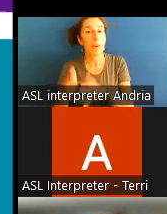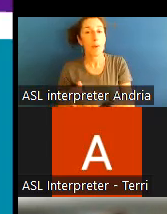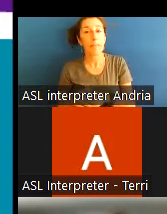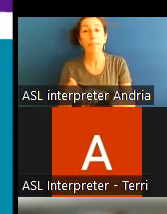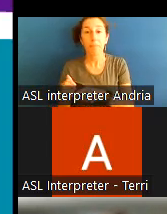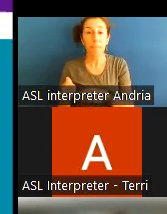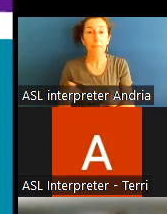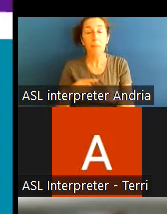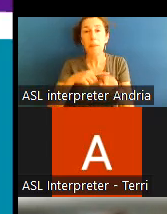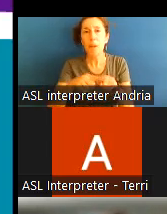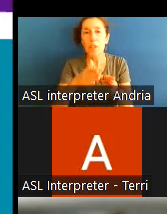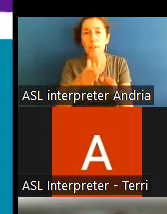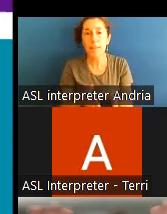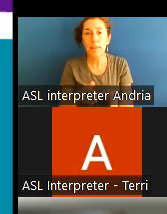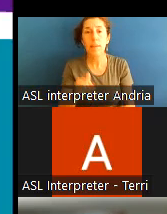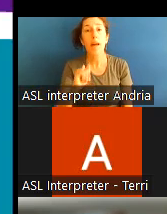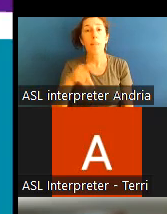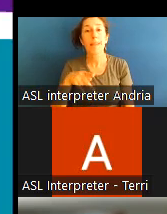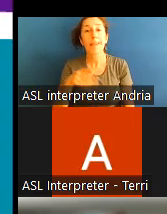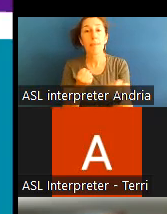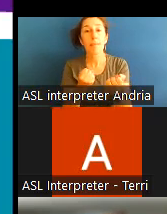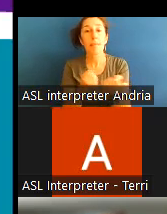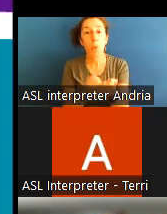law enforcement and legal response. So this was a